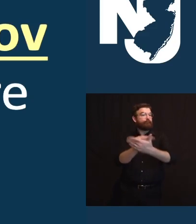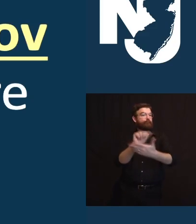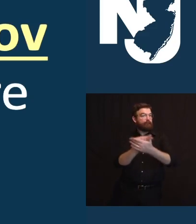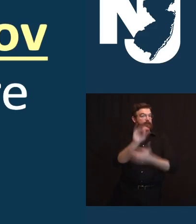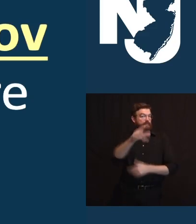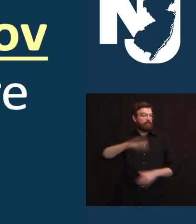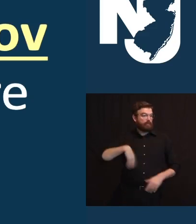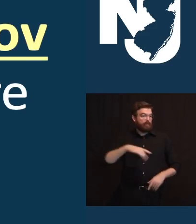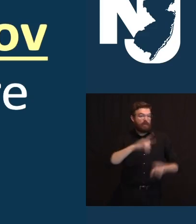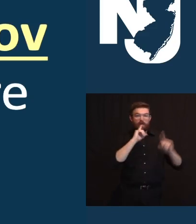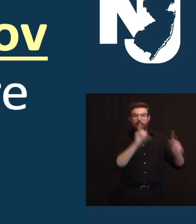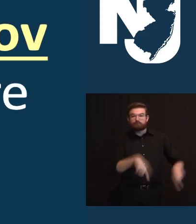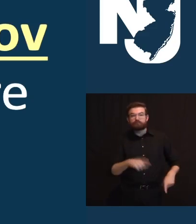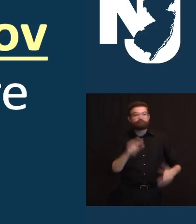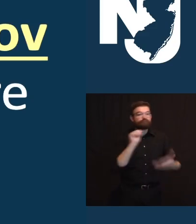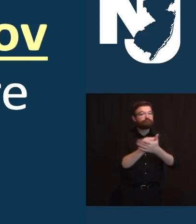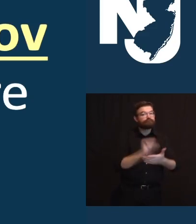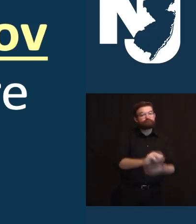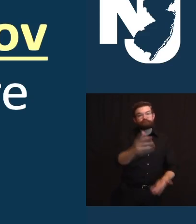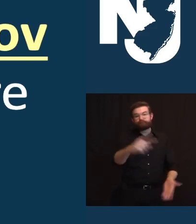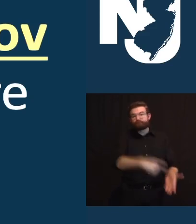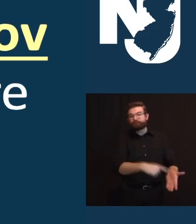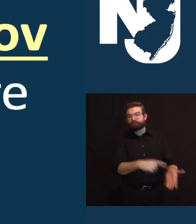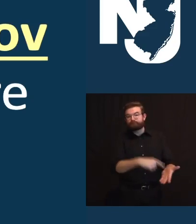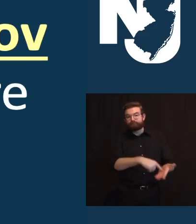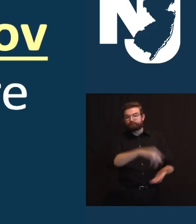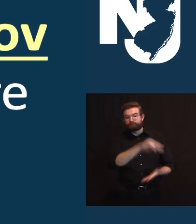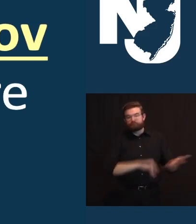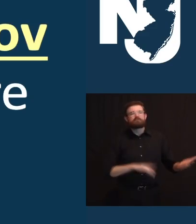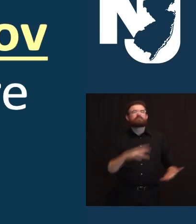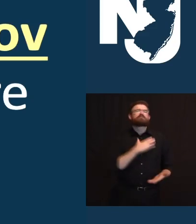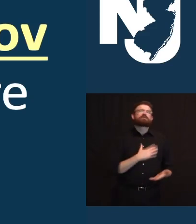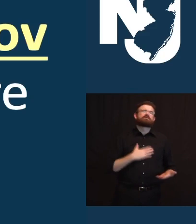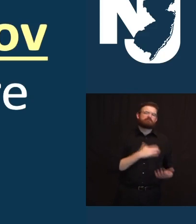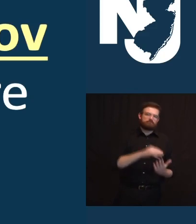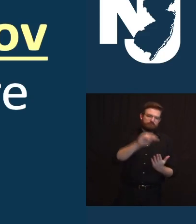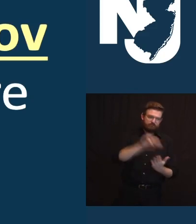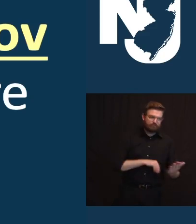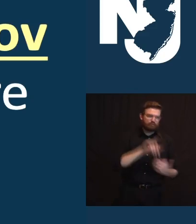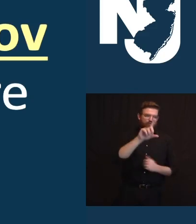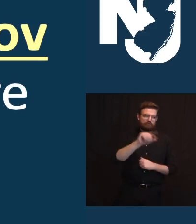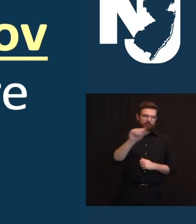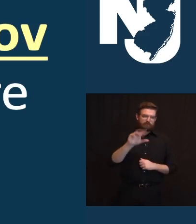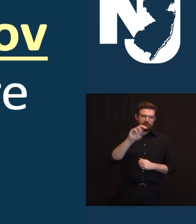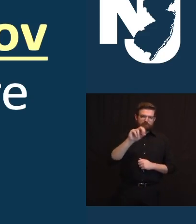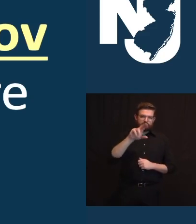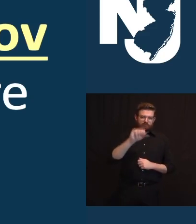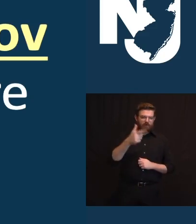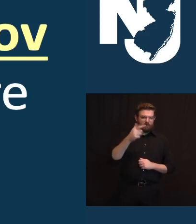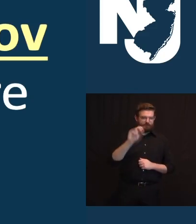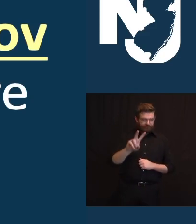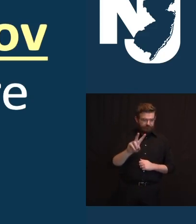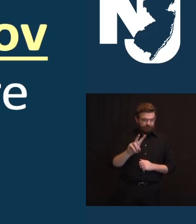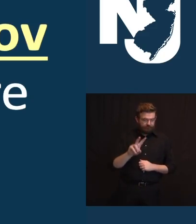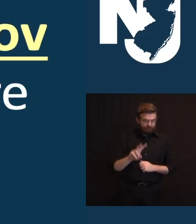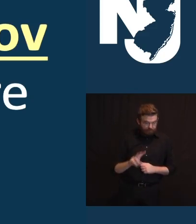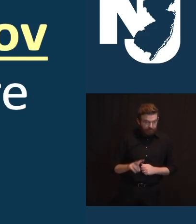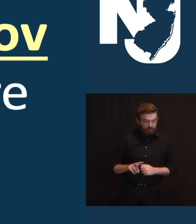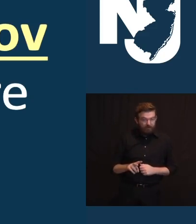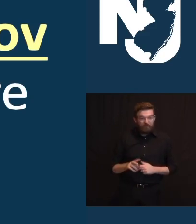to 2020census.gov today so you don't have to get a knock on your door in August. It's easy, it's fast, and